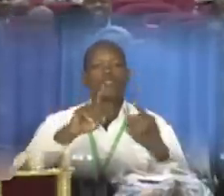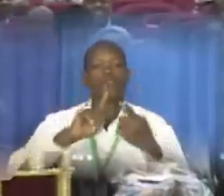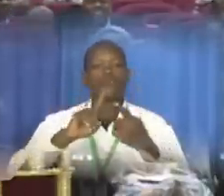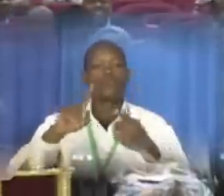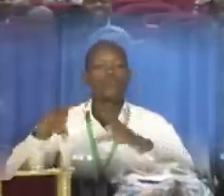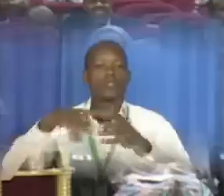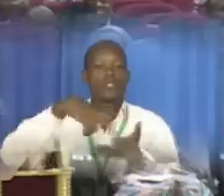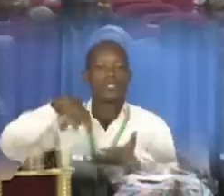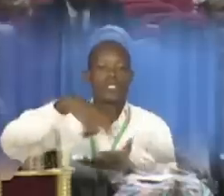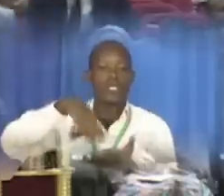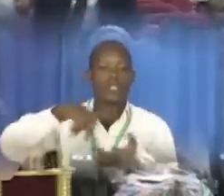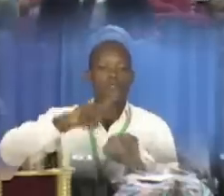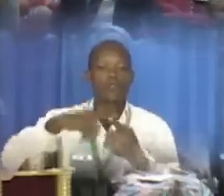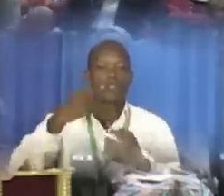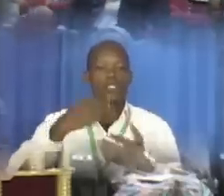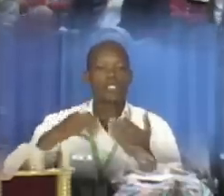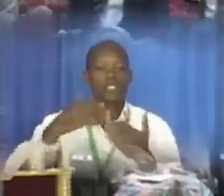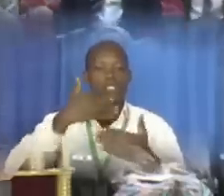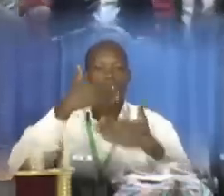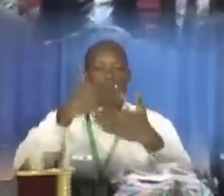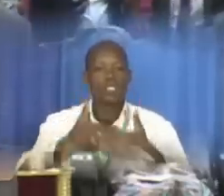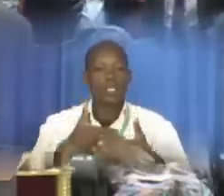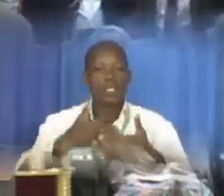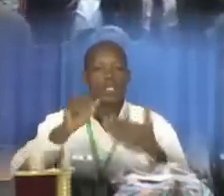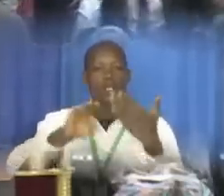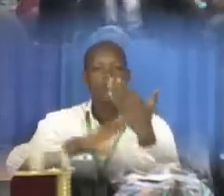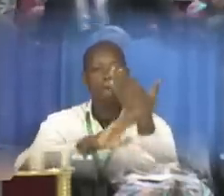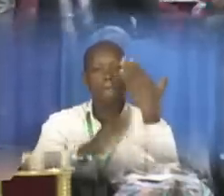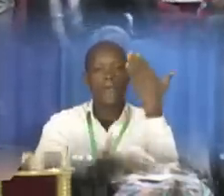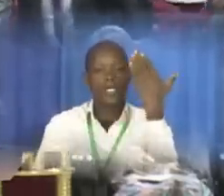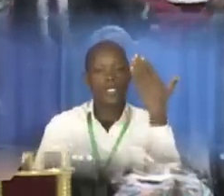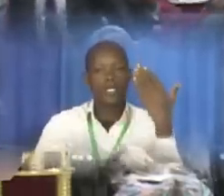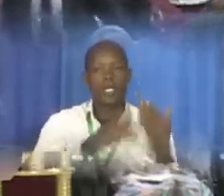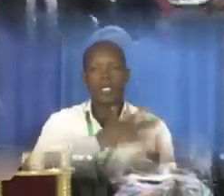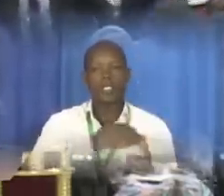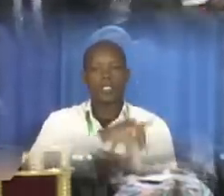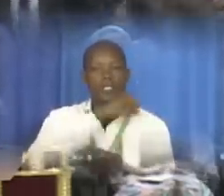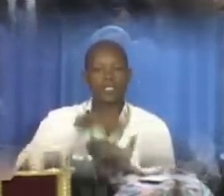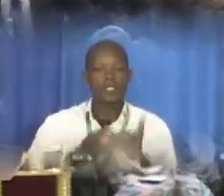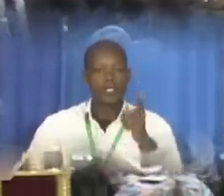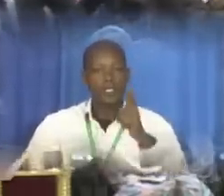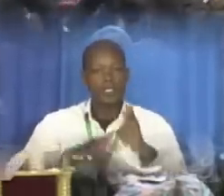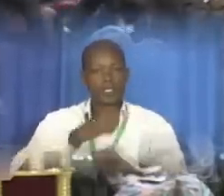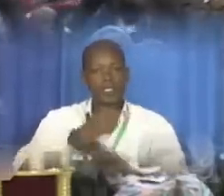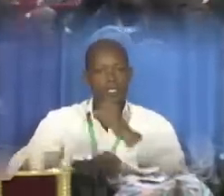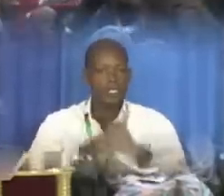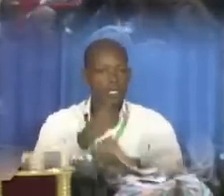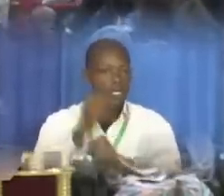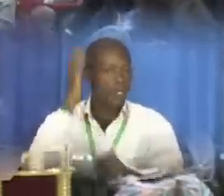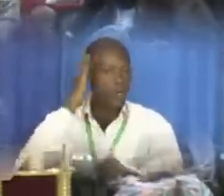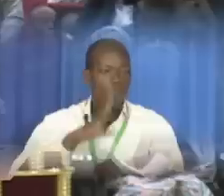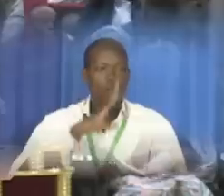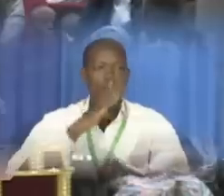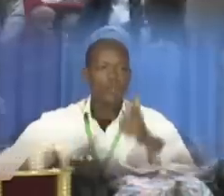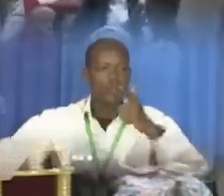did a very great job last year. You will do a greater one this year. Thank you, Father.